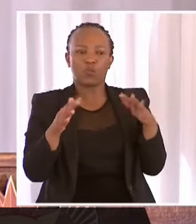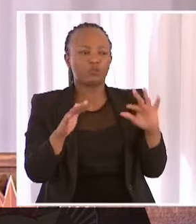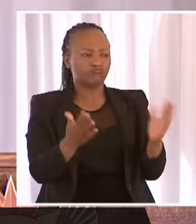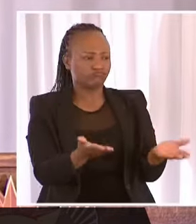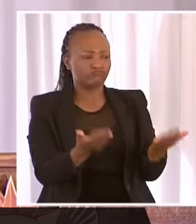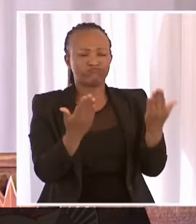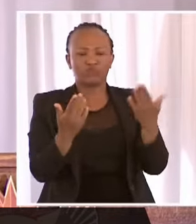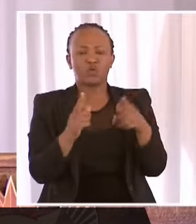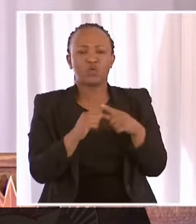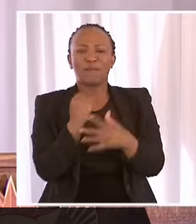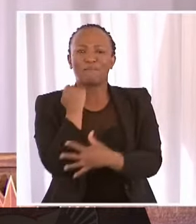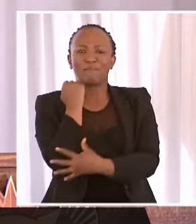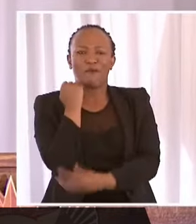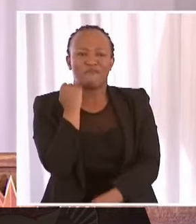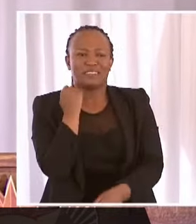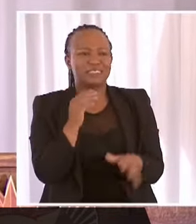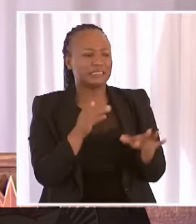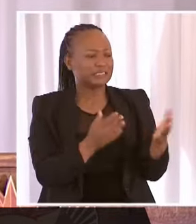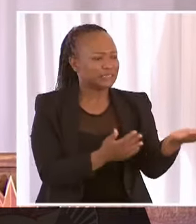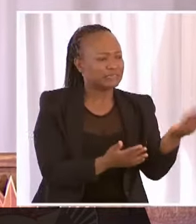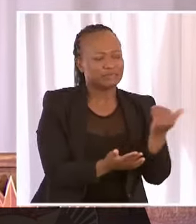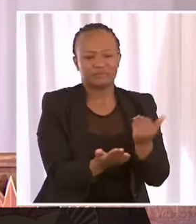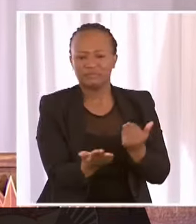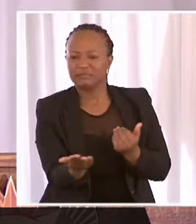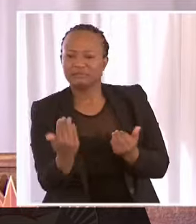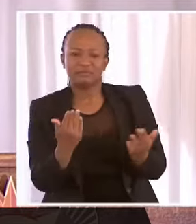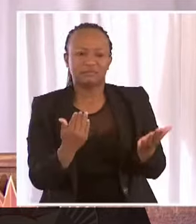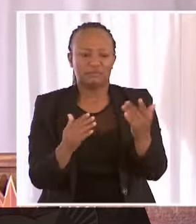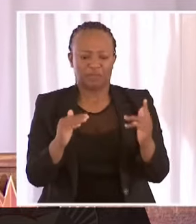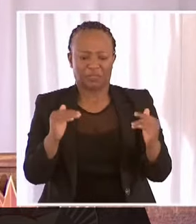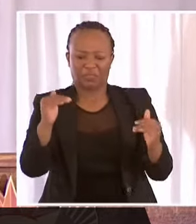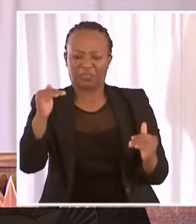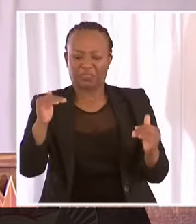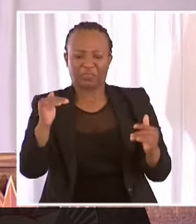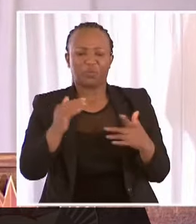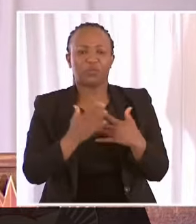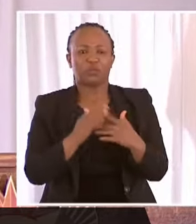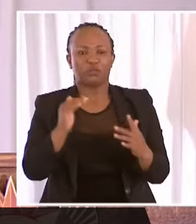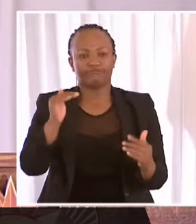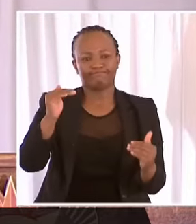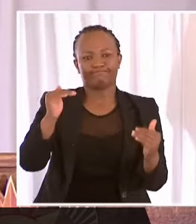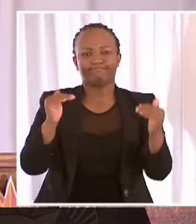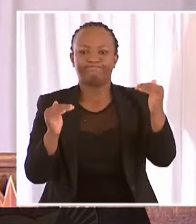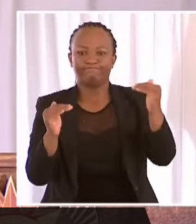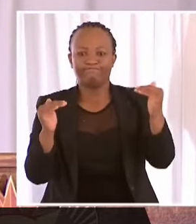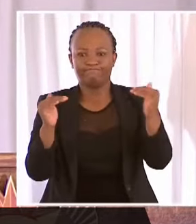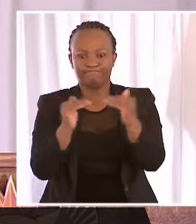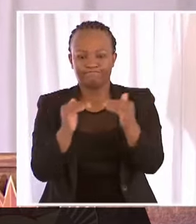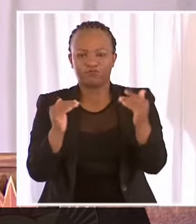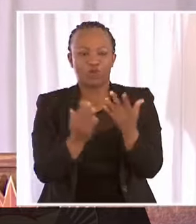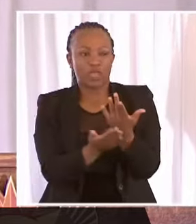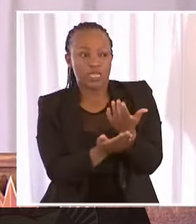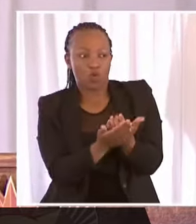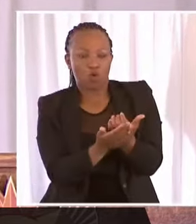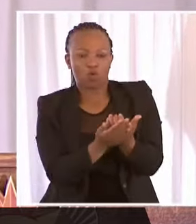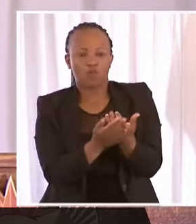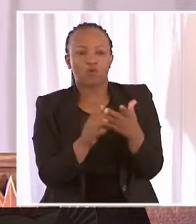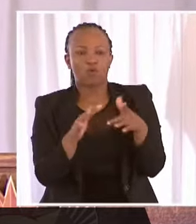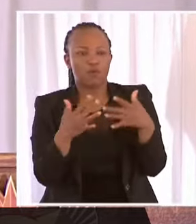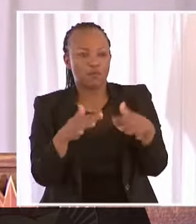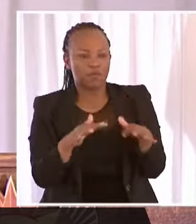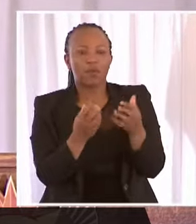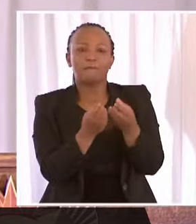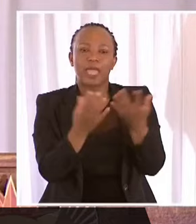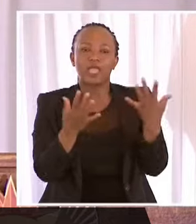poverty, until we have dealt with inequality, until the economy is in the hands of the